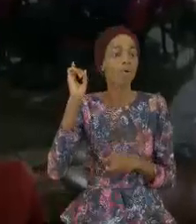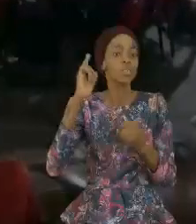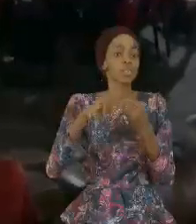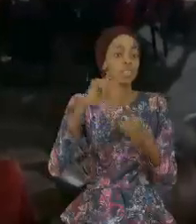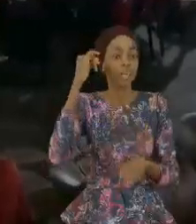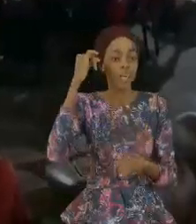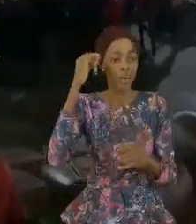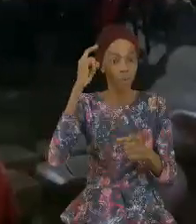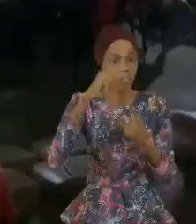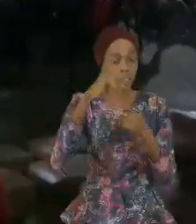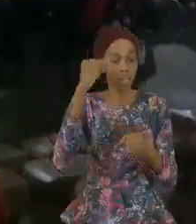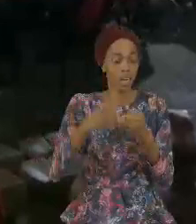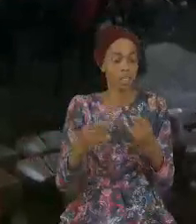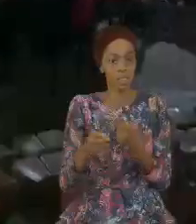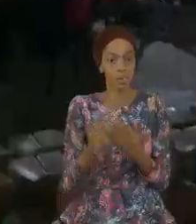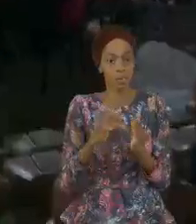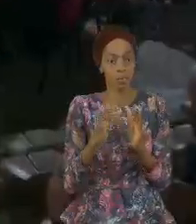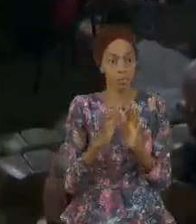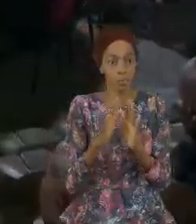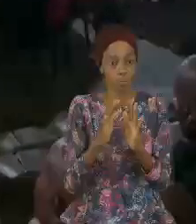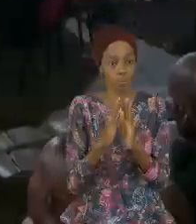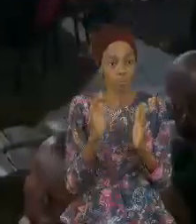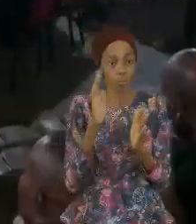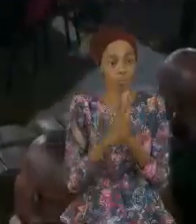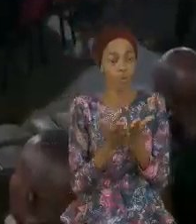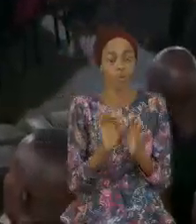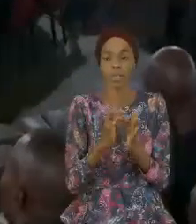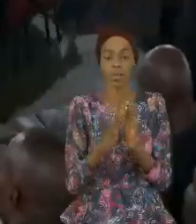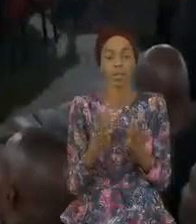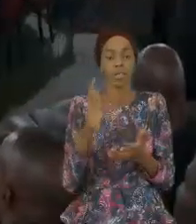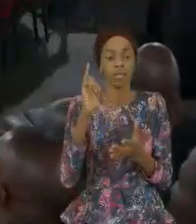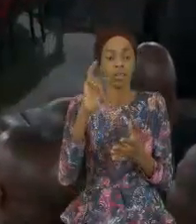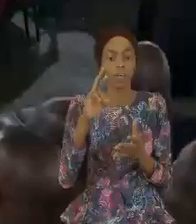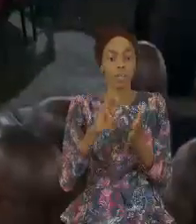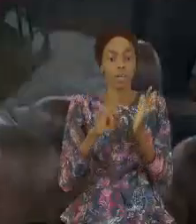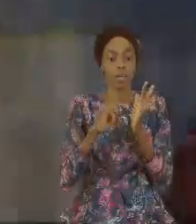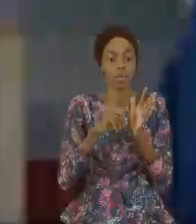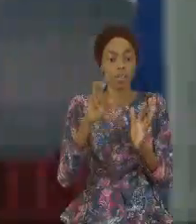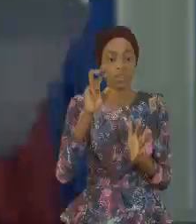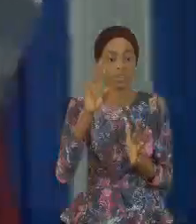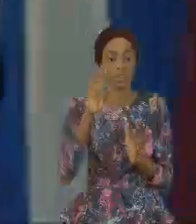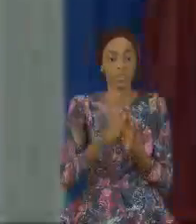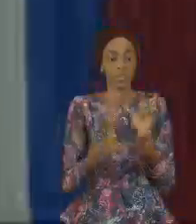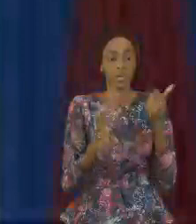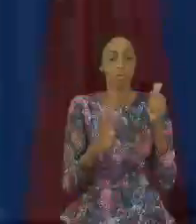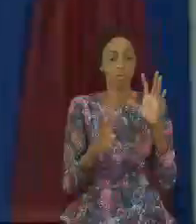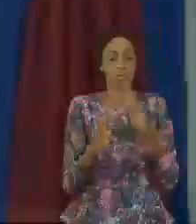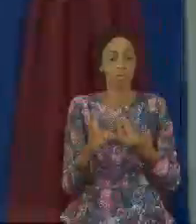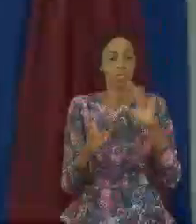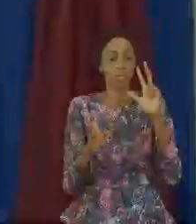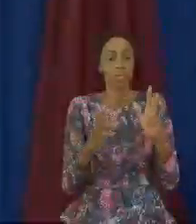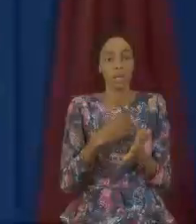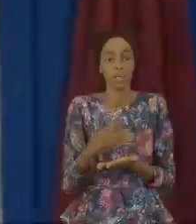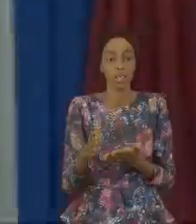the Bible, Revelation chapter 15, verse 3. And the singer, the song